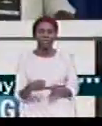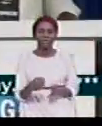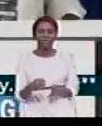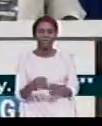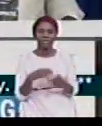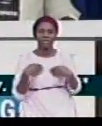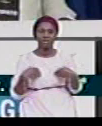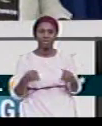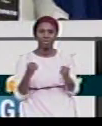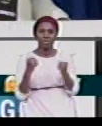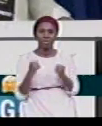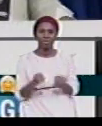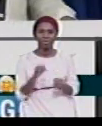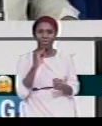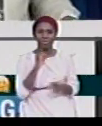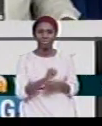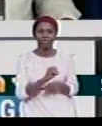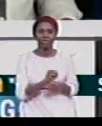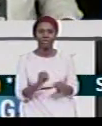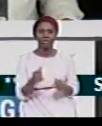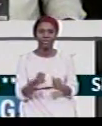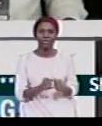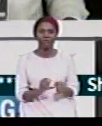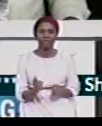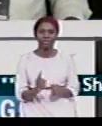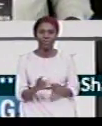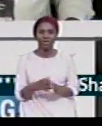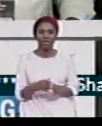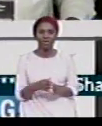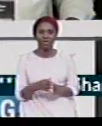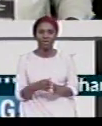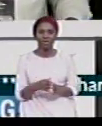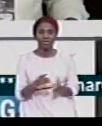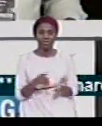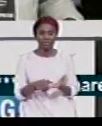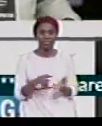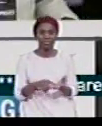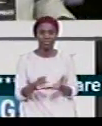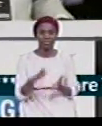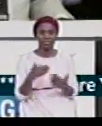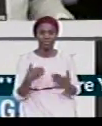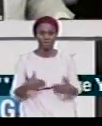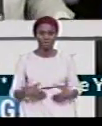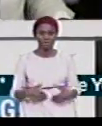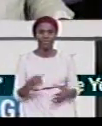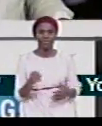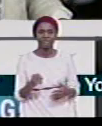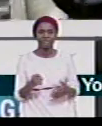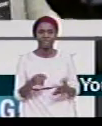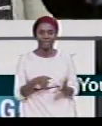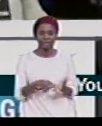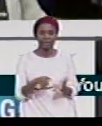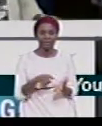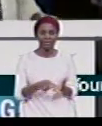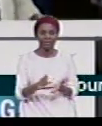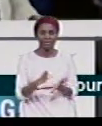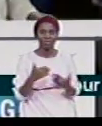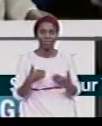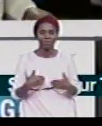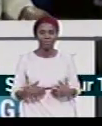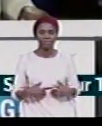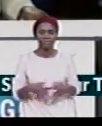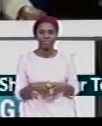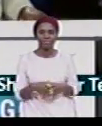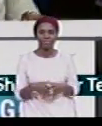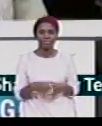everywhere. Check your bodies. Check your bodies. Check your bodies. You will see